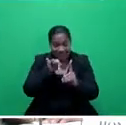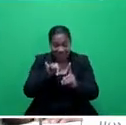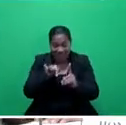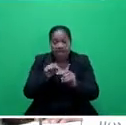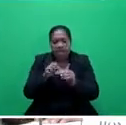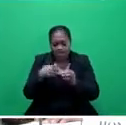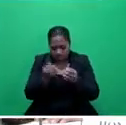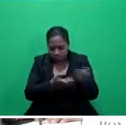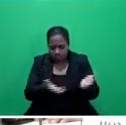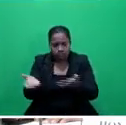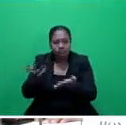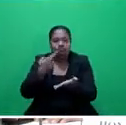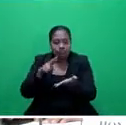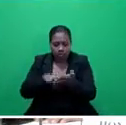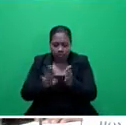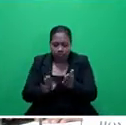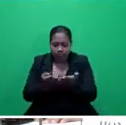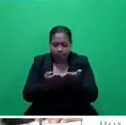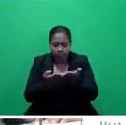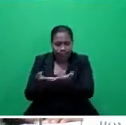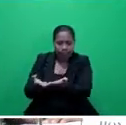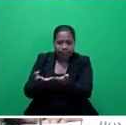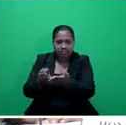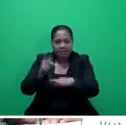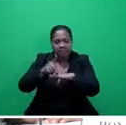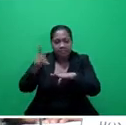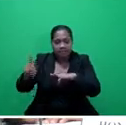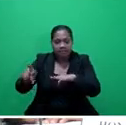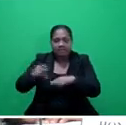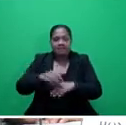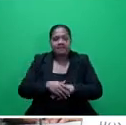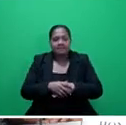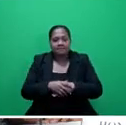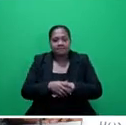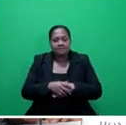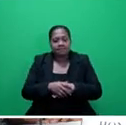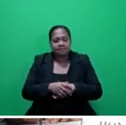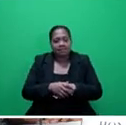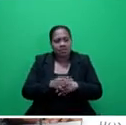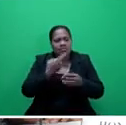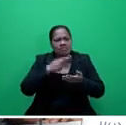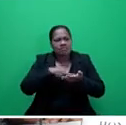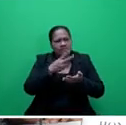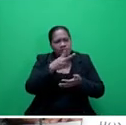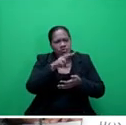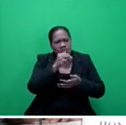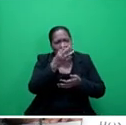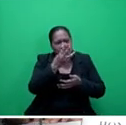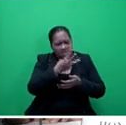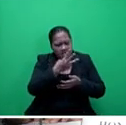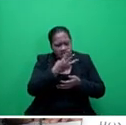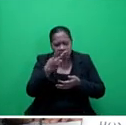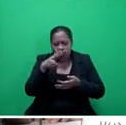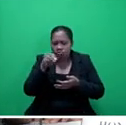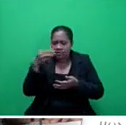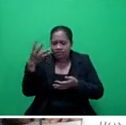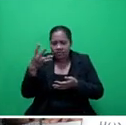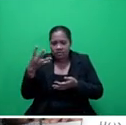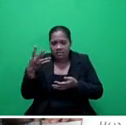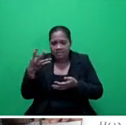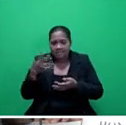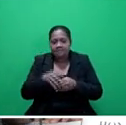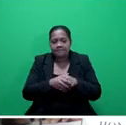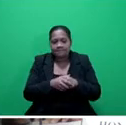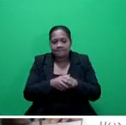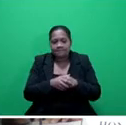following reports to Parliament. 1, Tourism Fiji Annual Reports for 2013 and 2014. And 2,